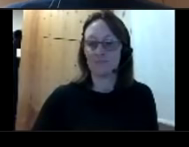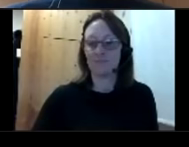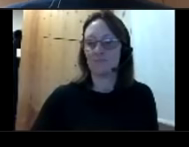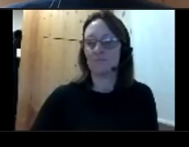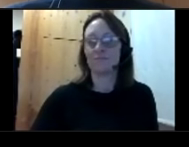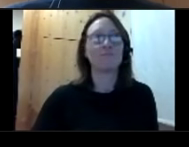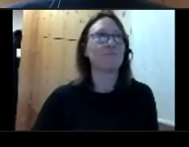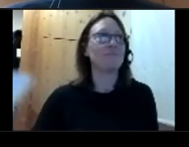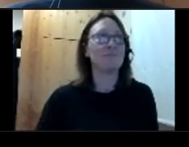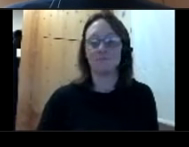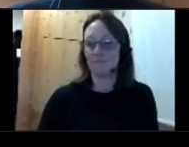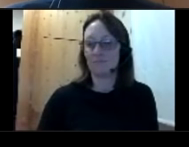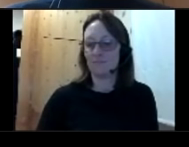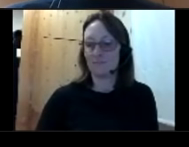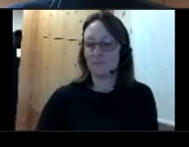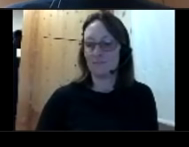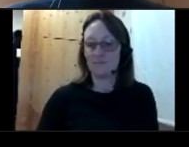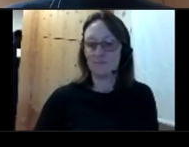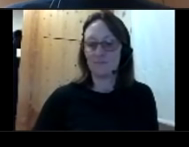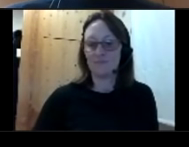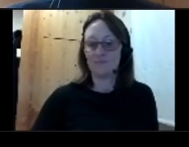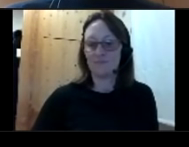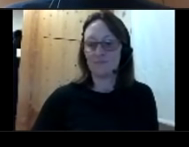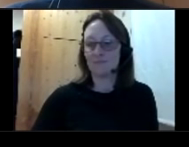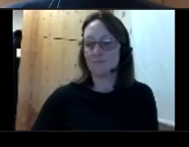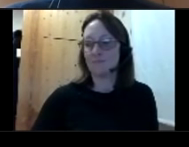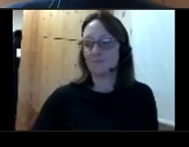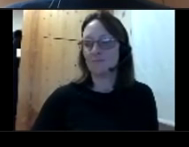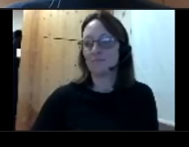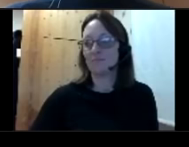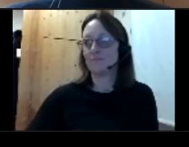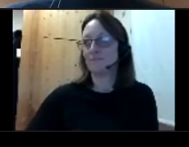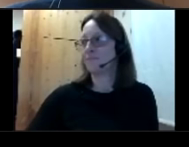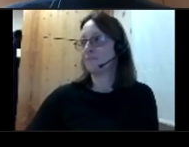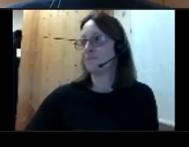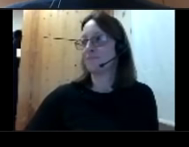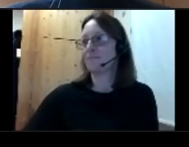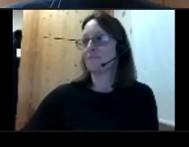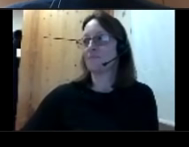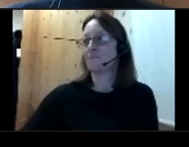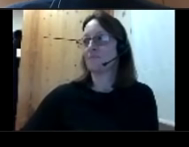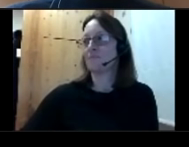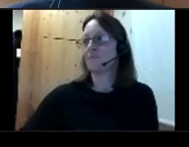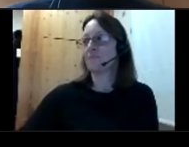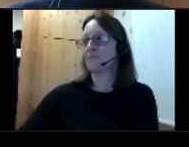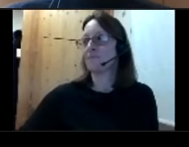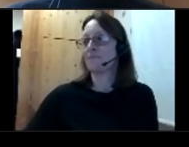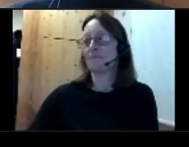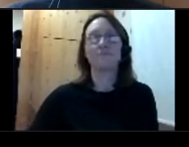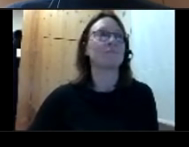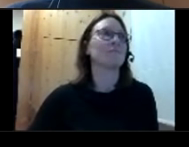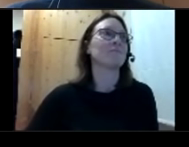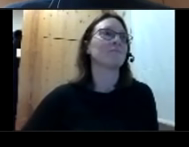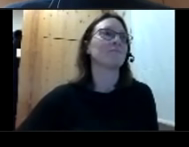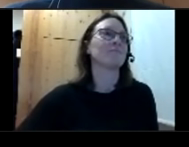here. We will be providing links. There's some useful links at the end of this session, and also we'll catch up on that and include it in any follow-up materials. What I'd like to do